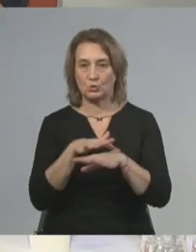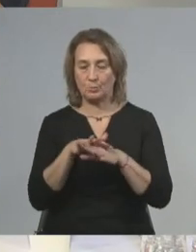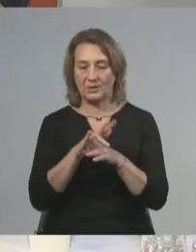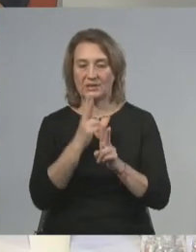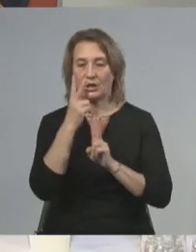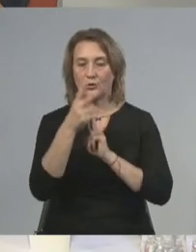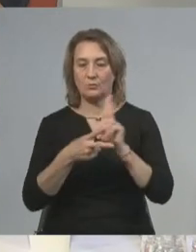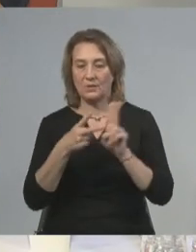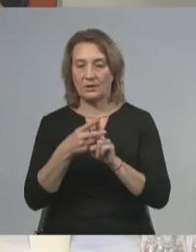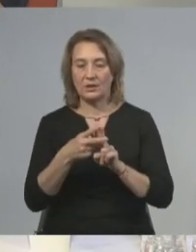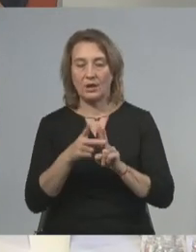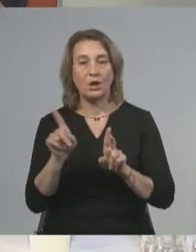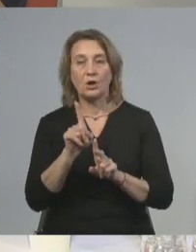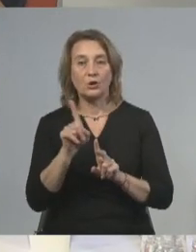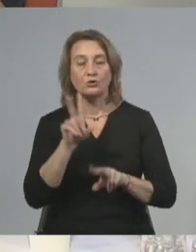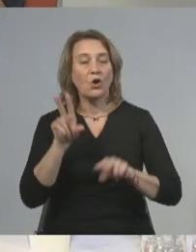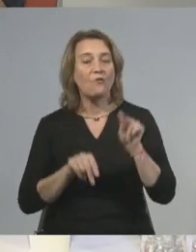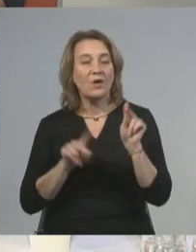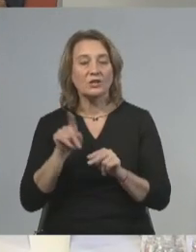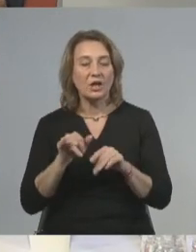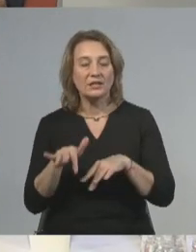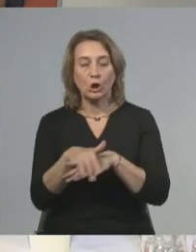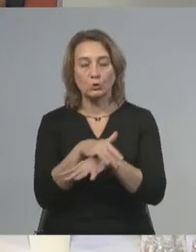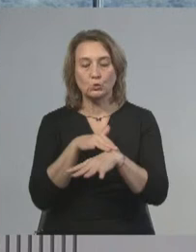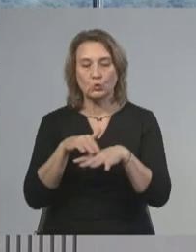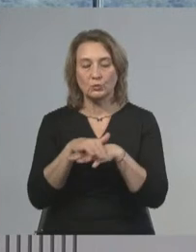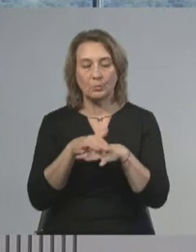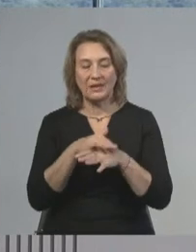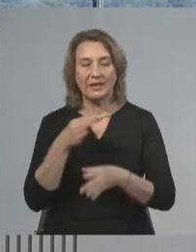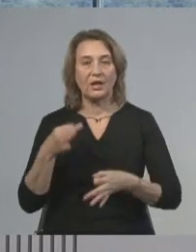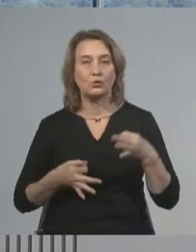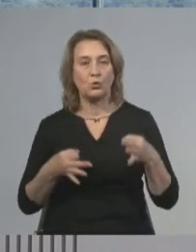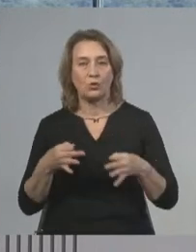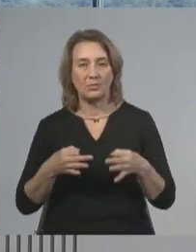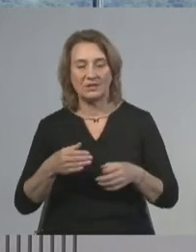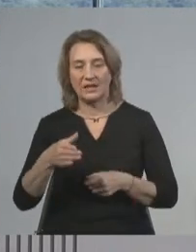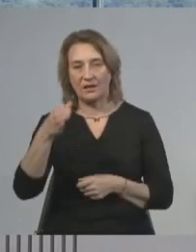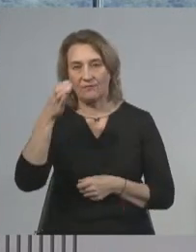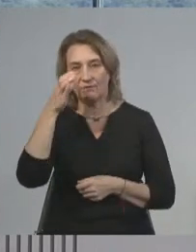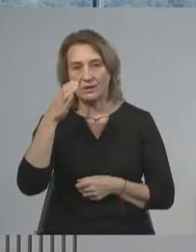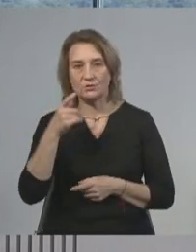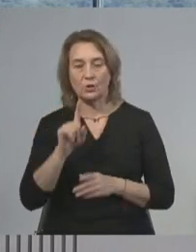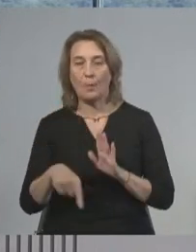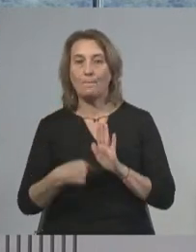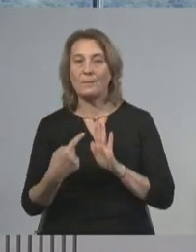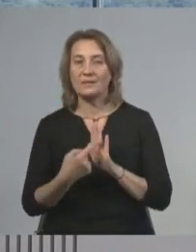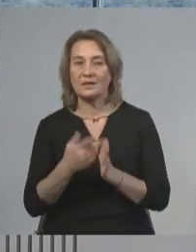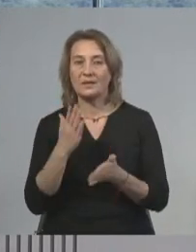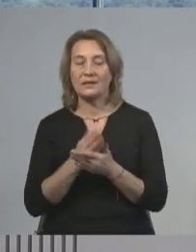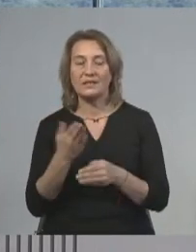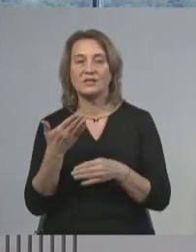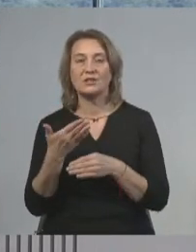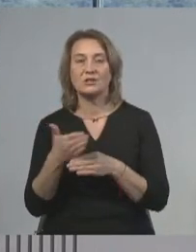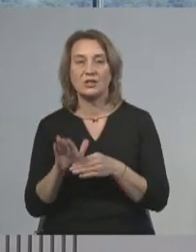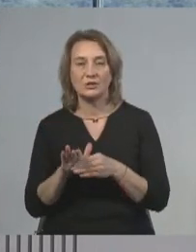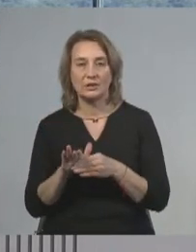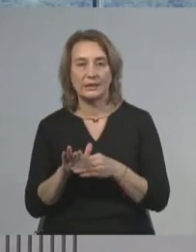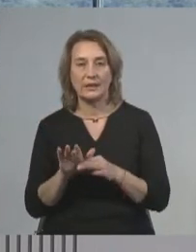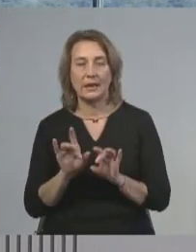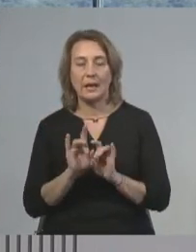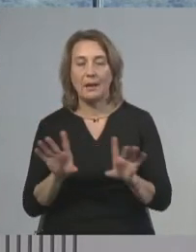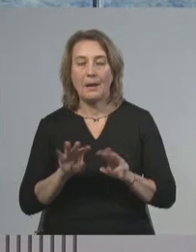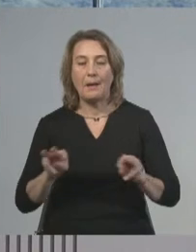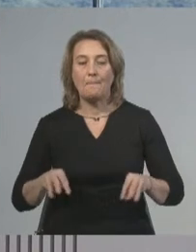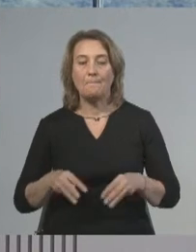society is ready to changes and what is the social change it's a philosophical question which is part of the media